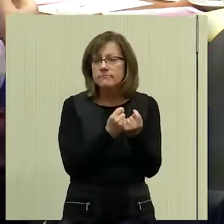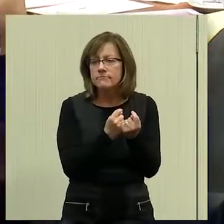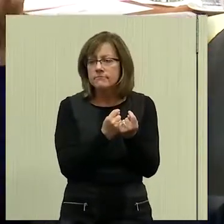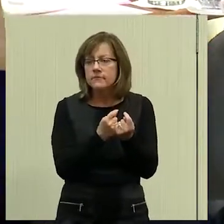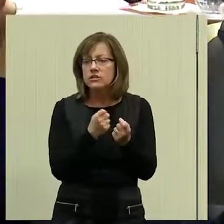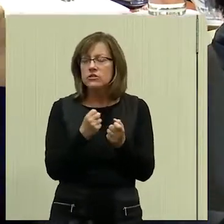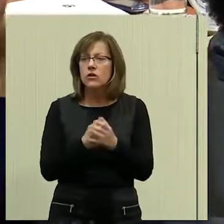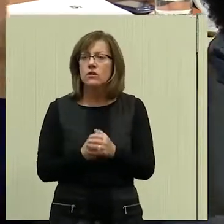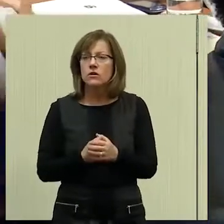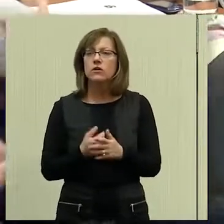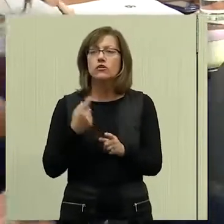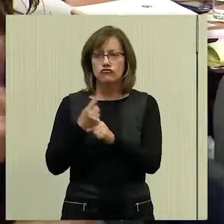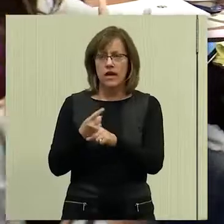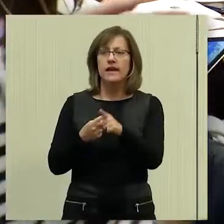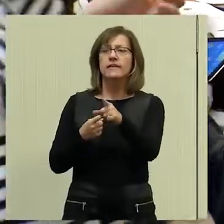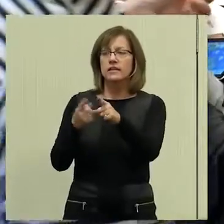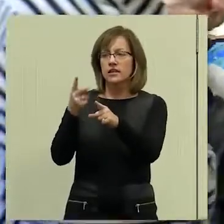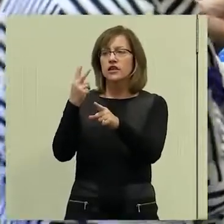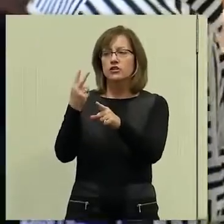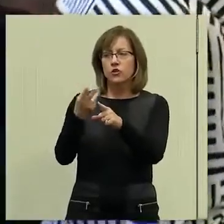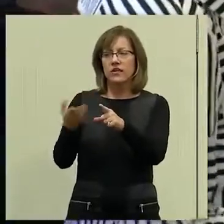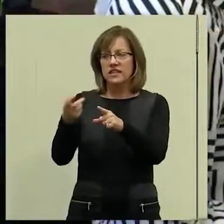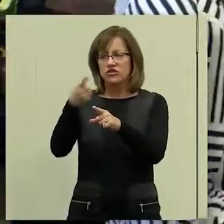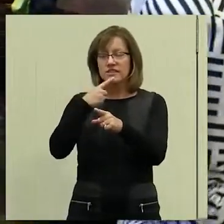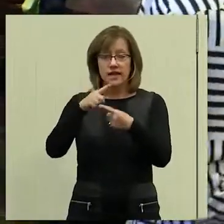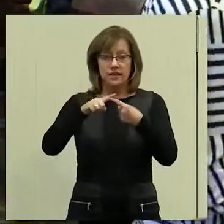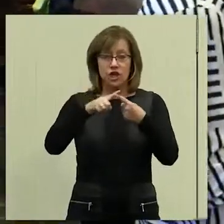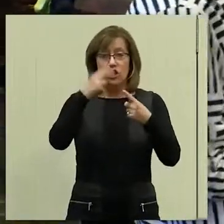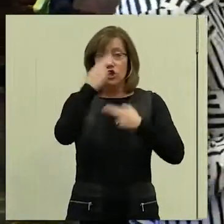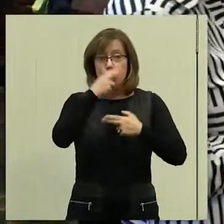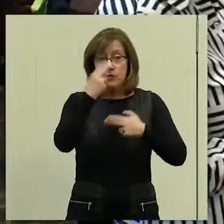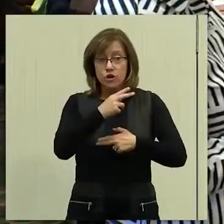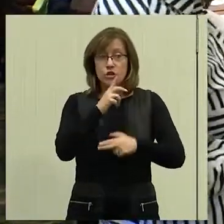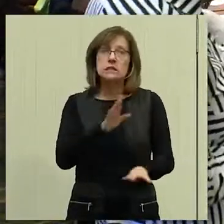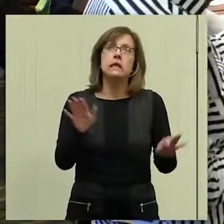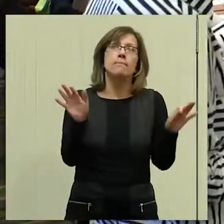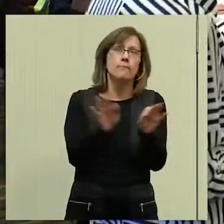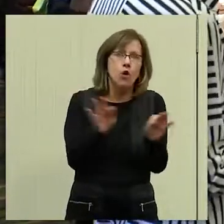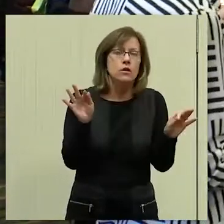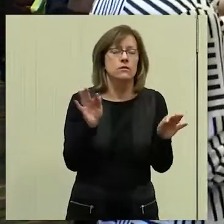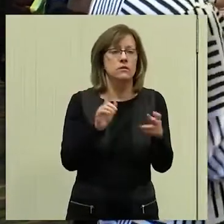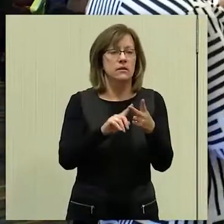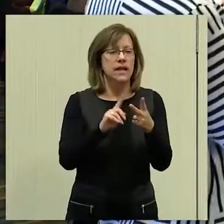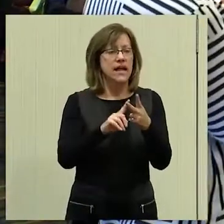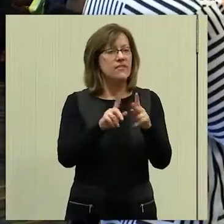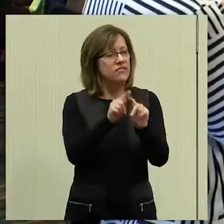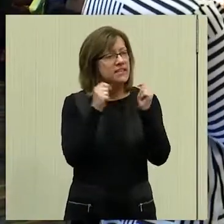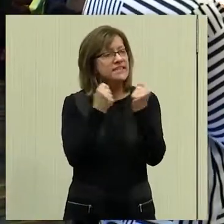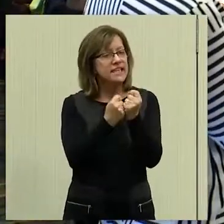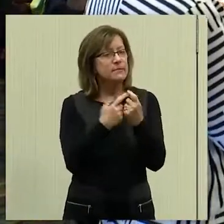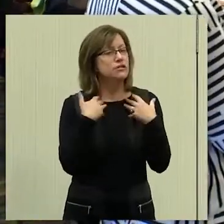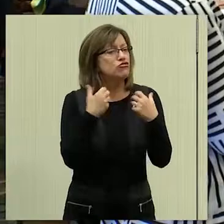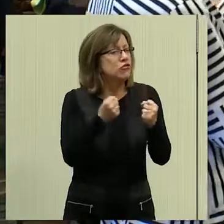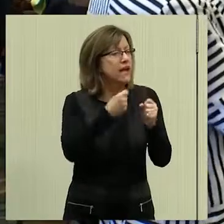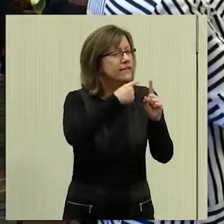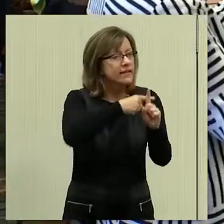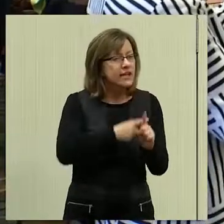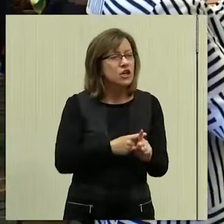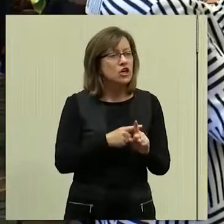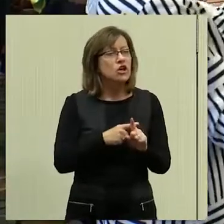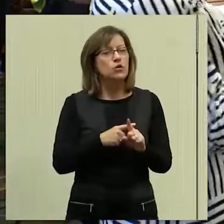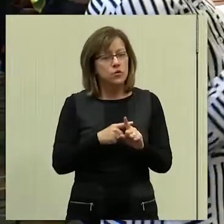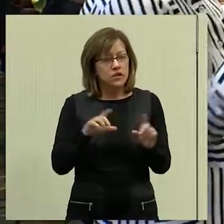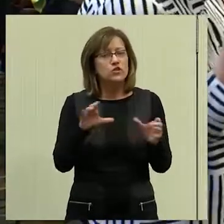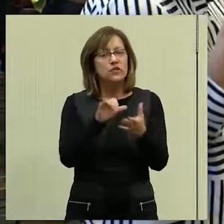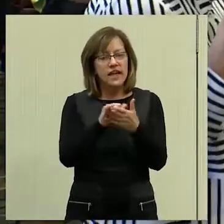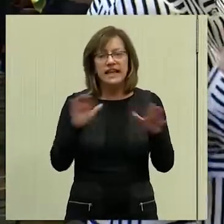So 2 things she said. Humor, I think, is critically important. And then also the team strengths. So we often do that hot button activity with